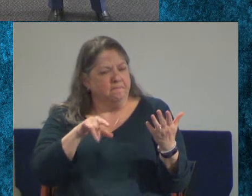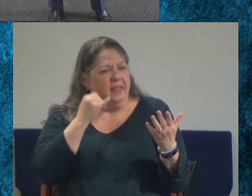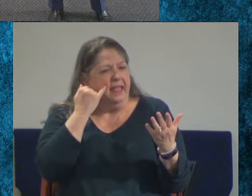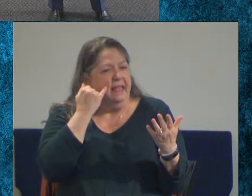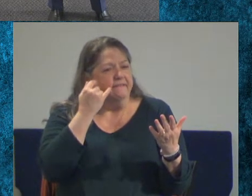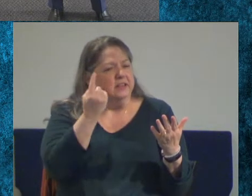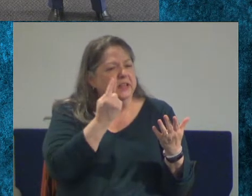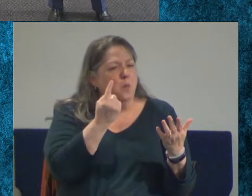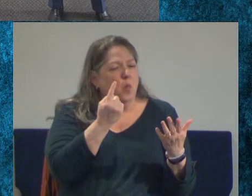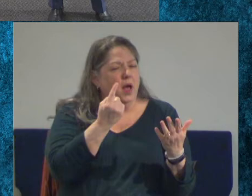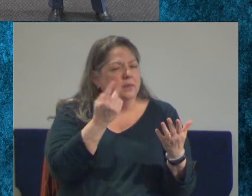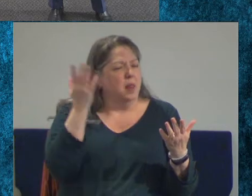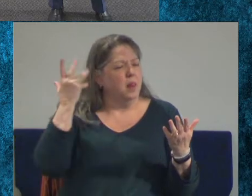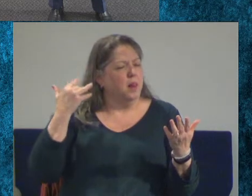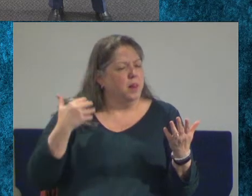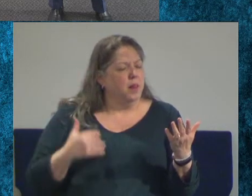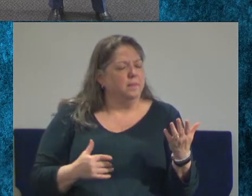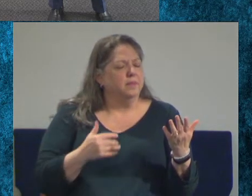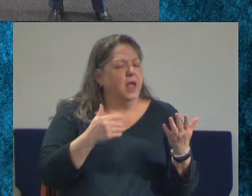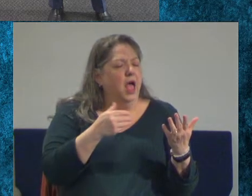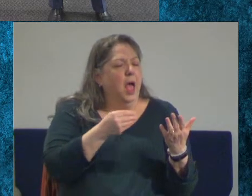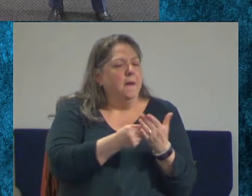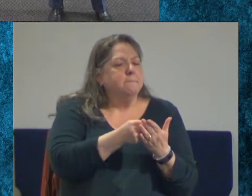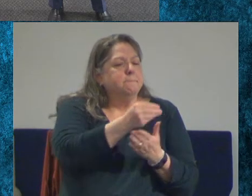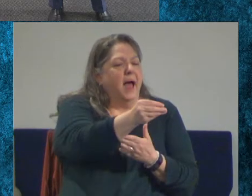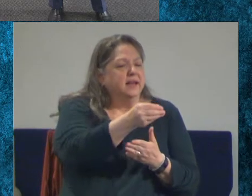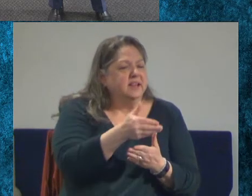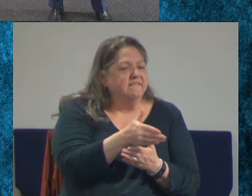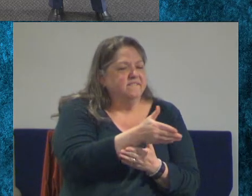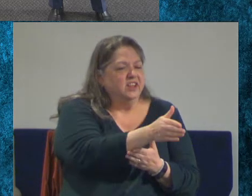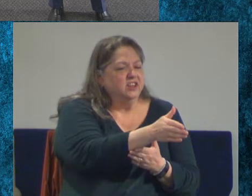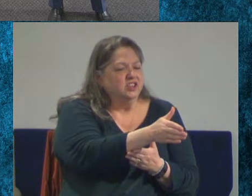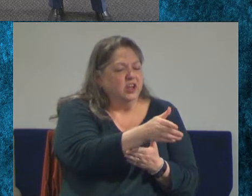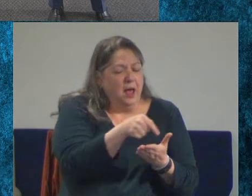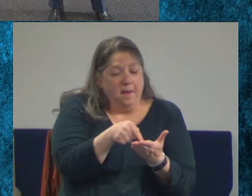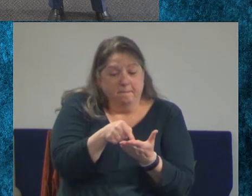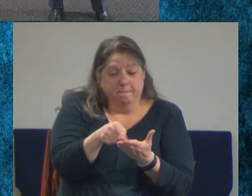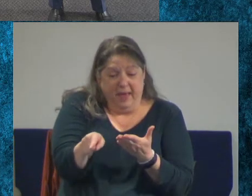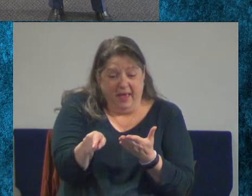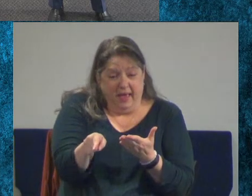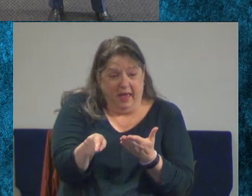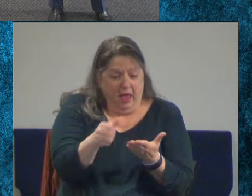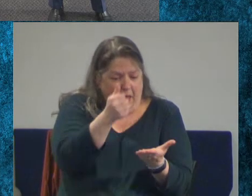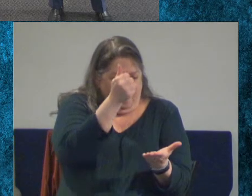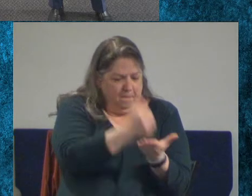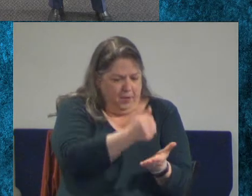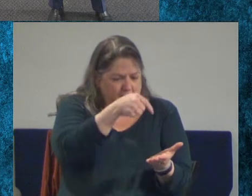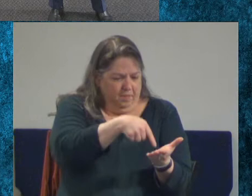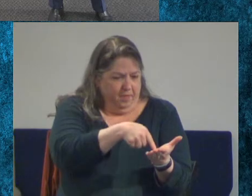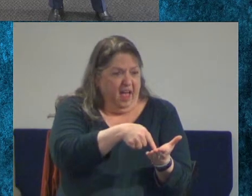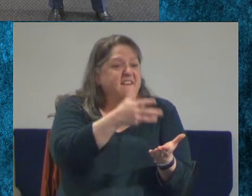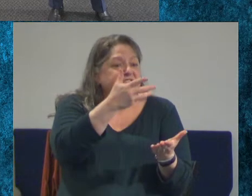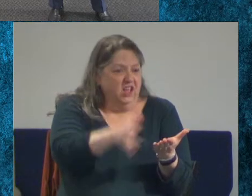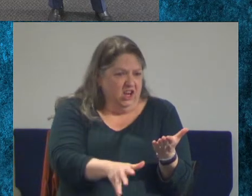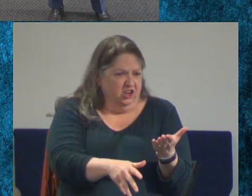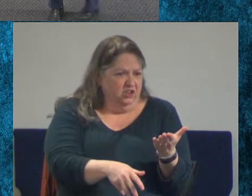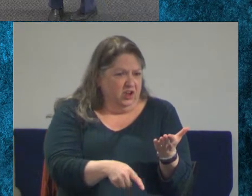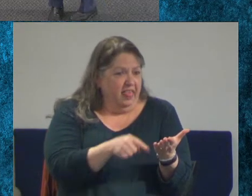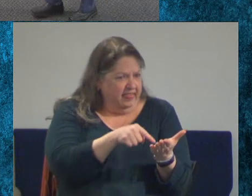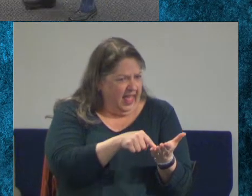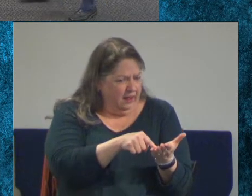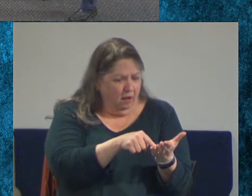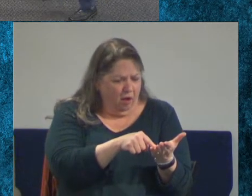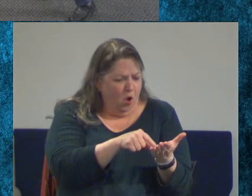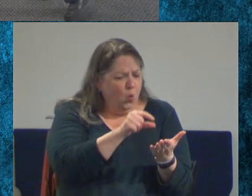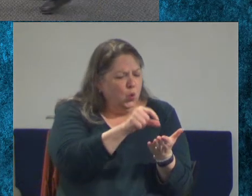fish. Tetelestai, it is finished. It is complete. And so Jesus hung there on the cross and